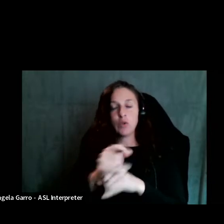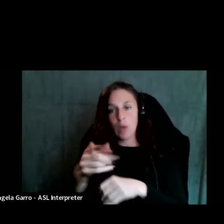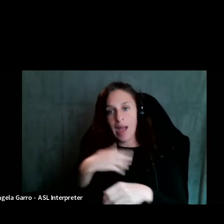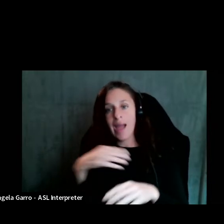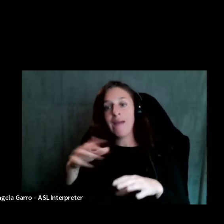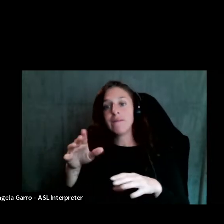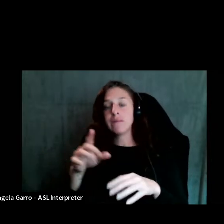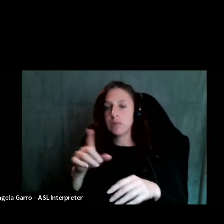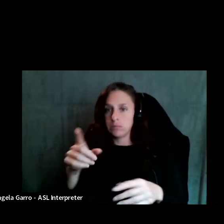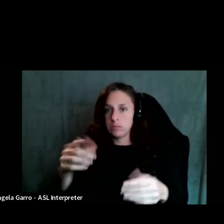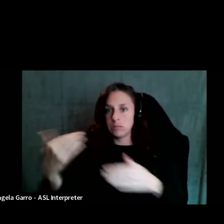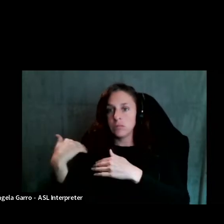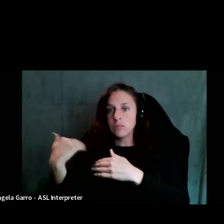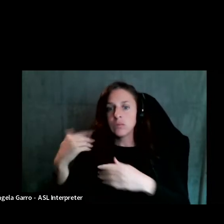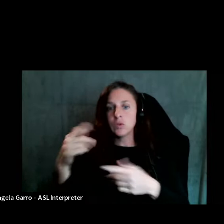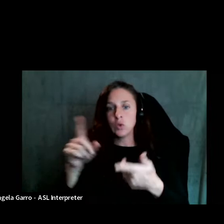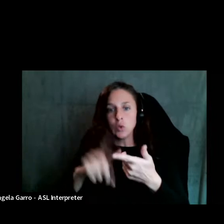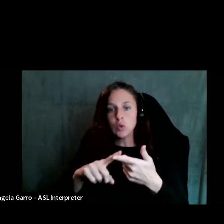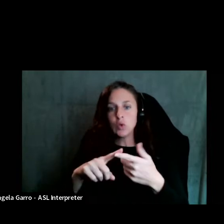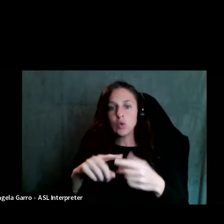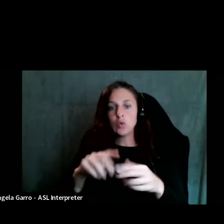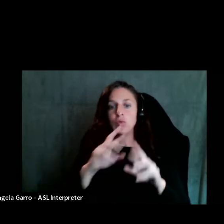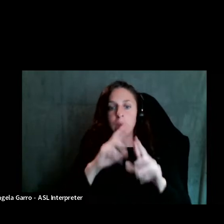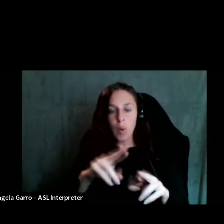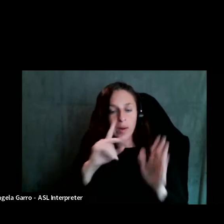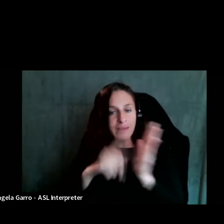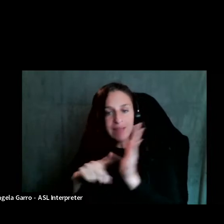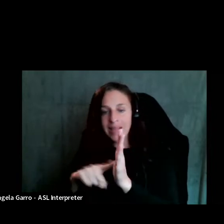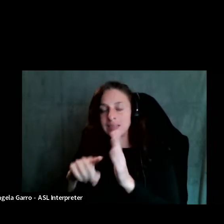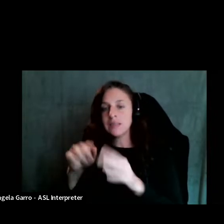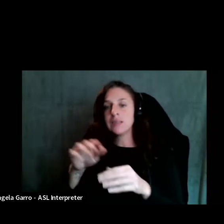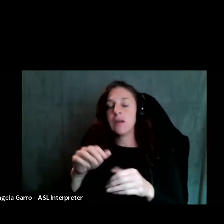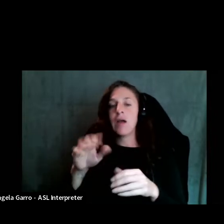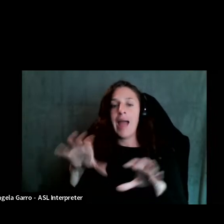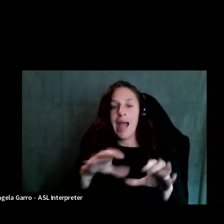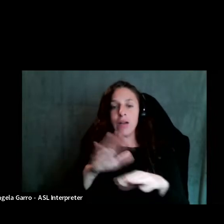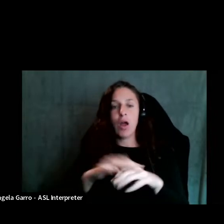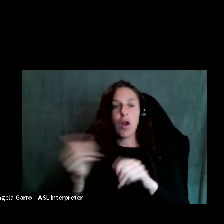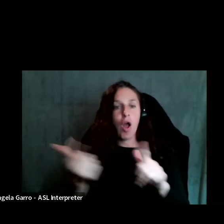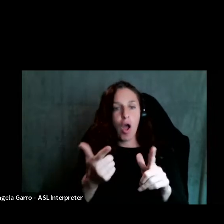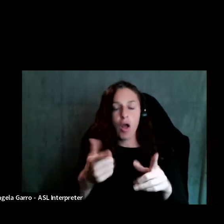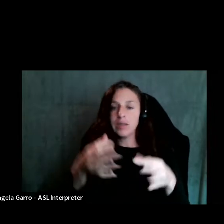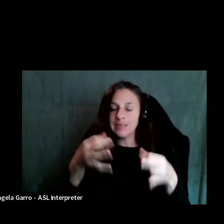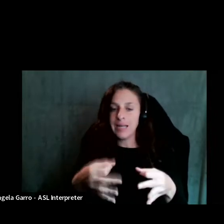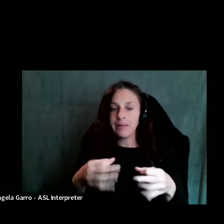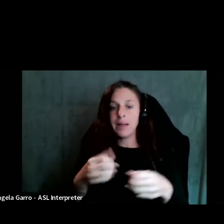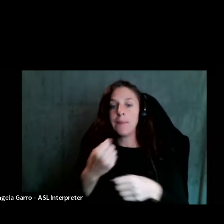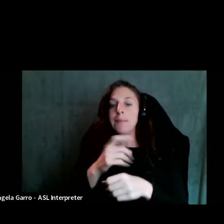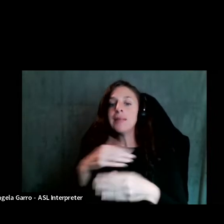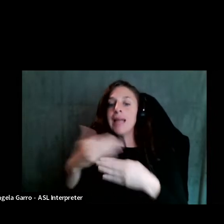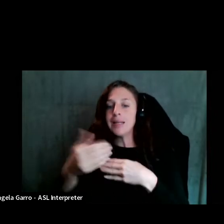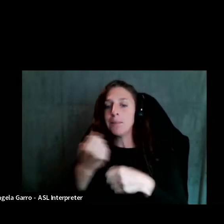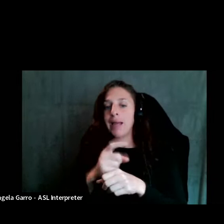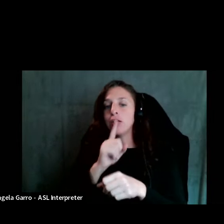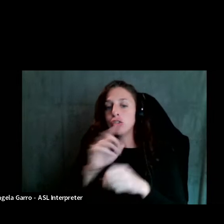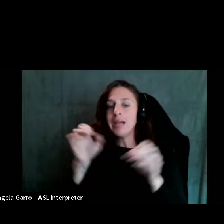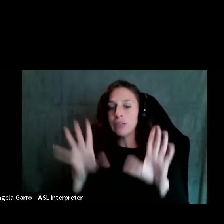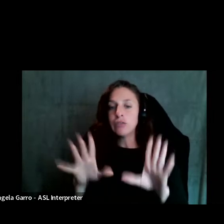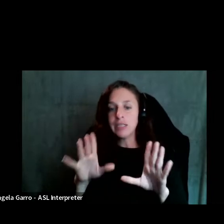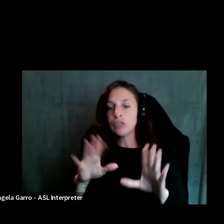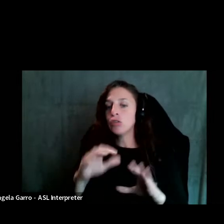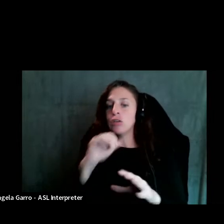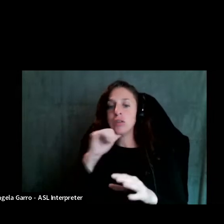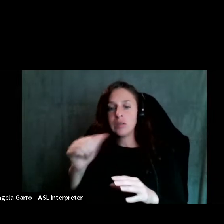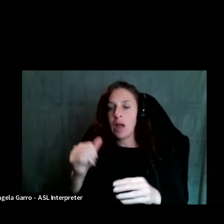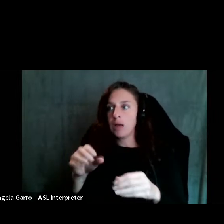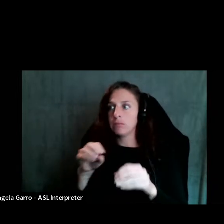all acts and all of these and act on them decisively. Next, ensure that our educators are not infusing personal political beliefs